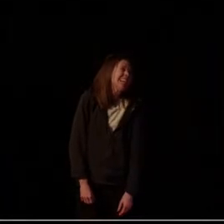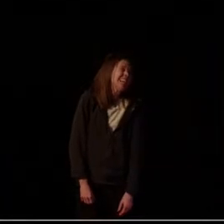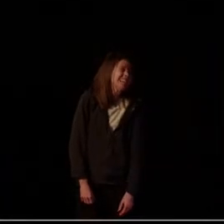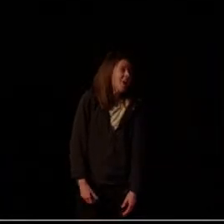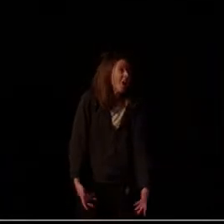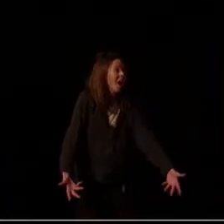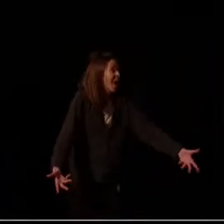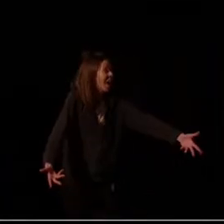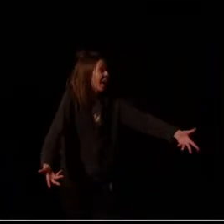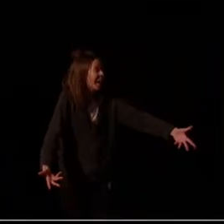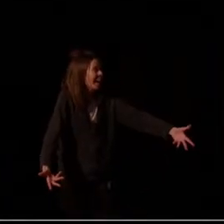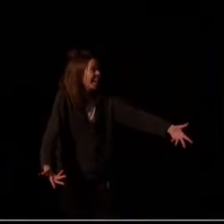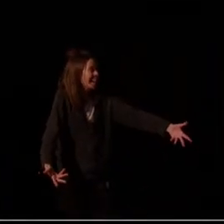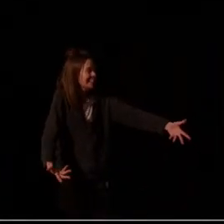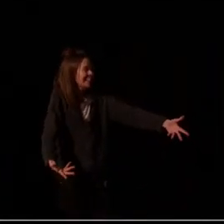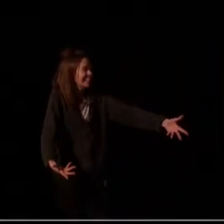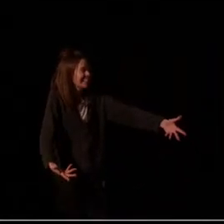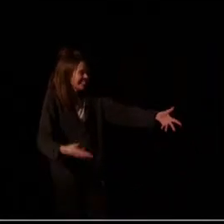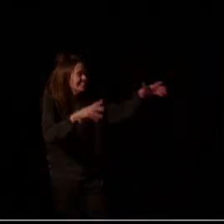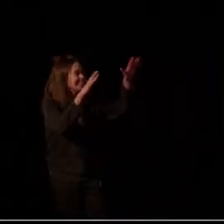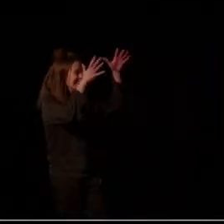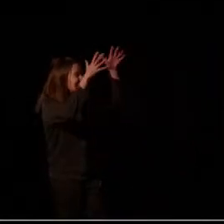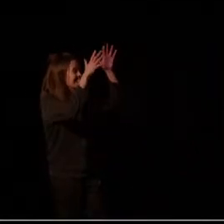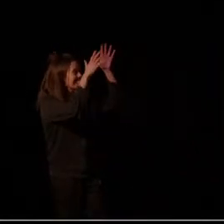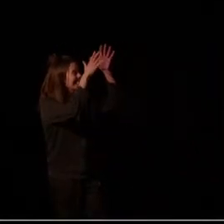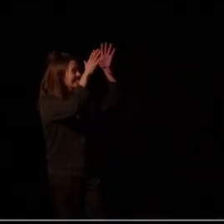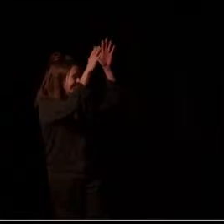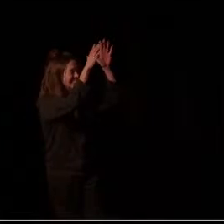Which means, yes, you won.